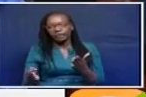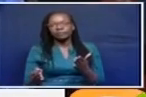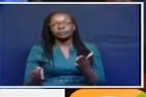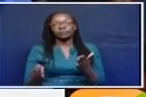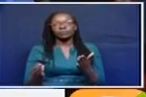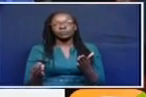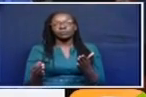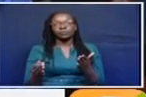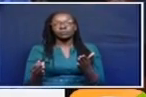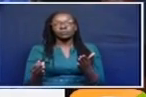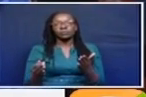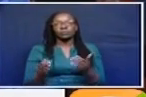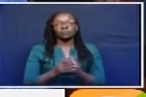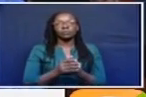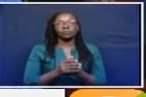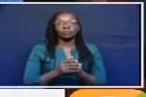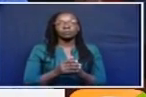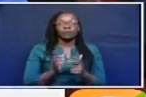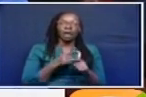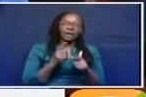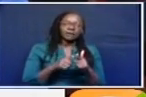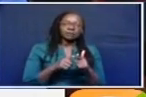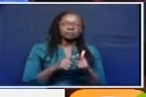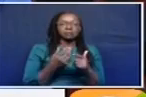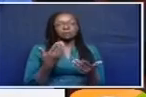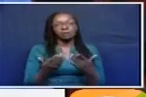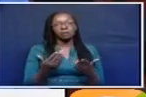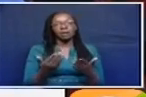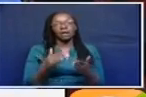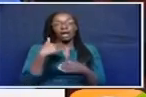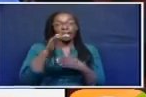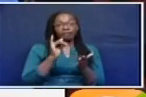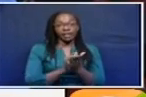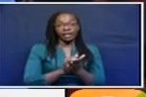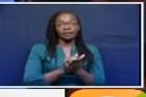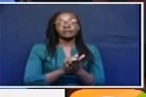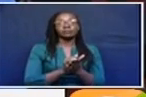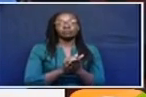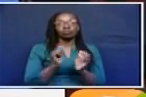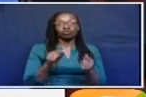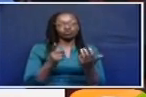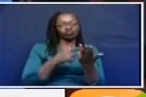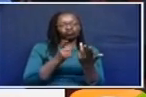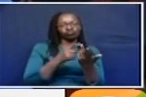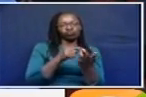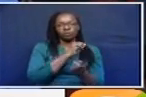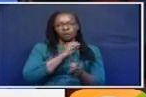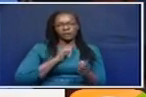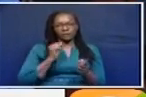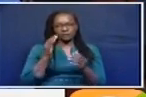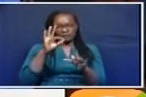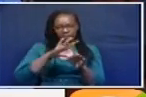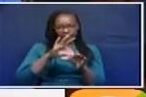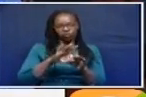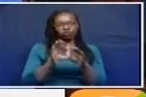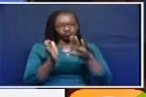who will be dragging behind. And, of course, after now the counting of the senator votes, we're going into